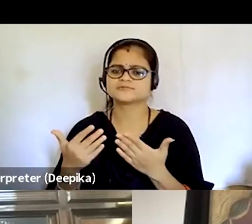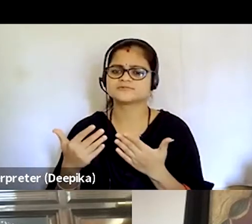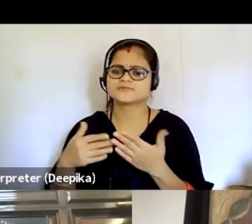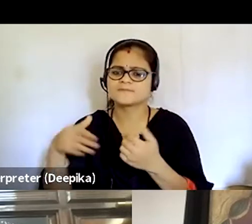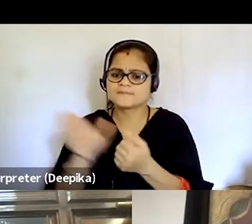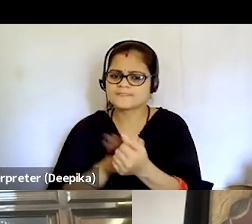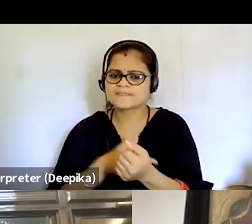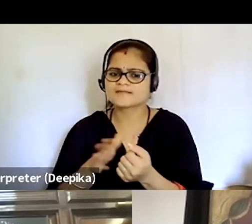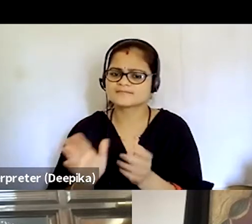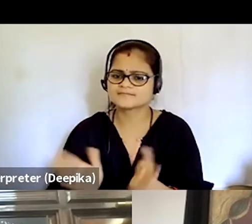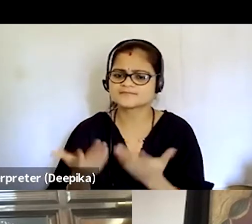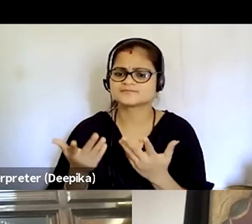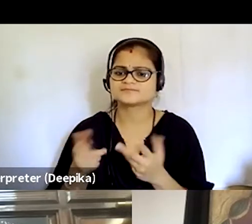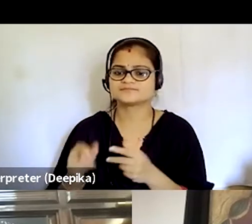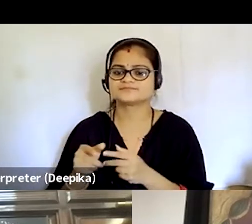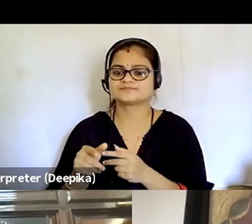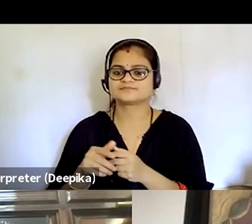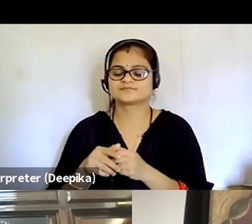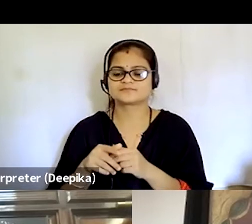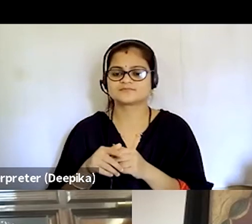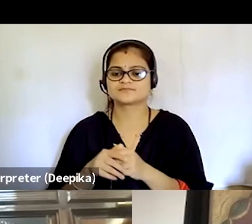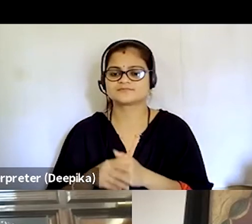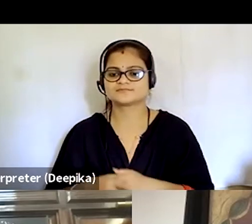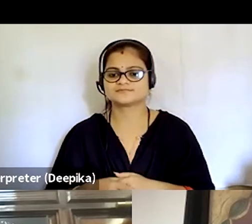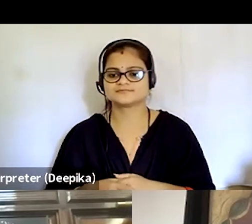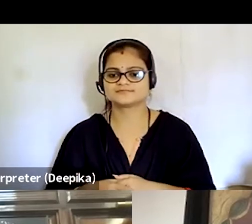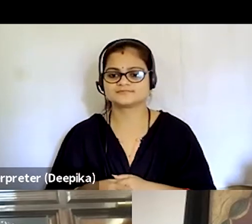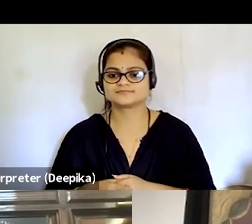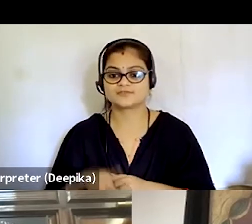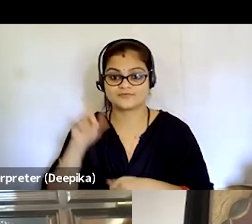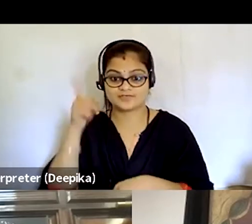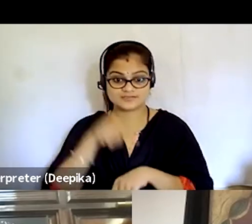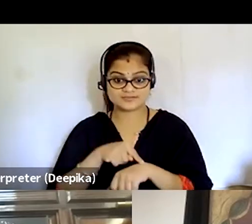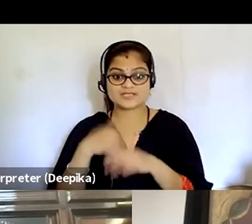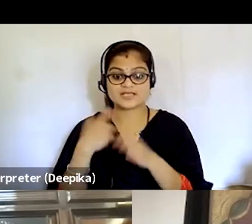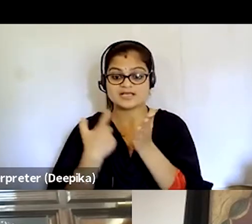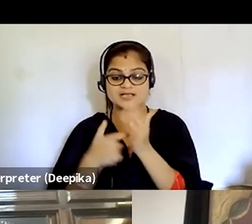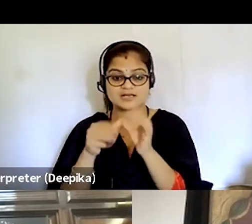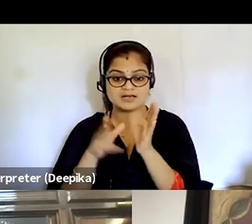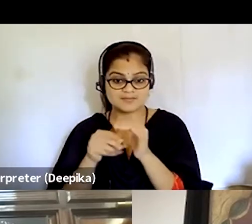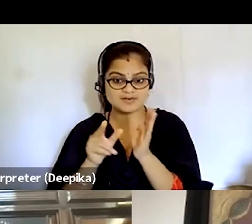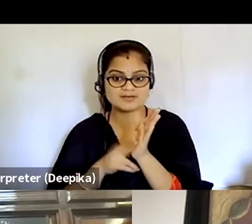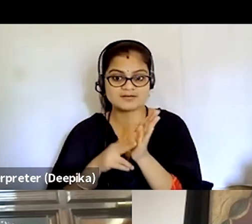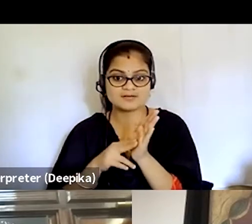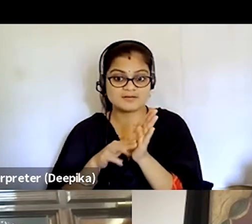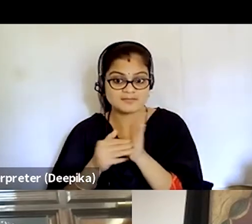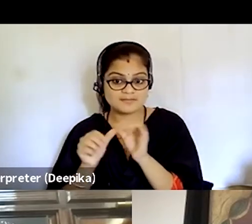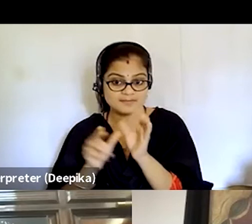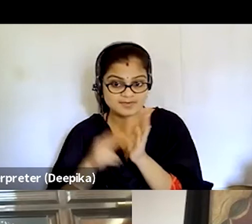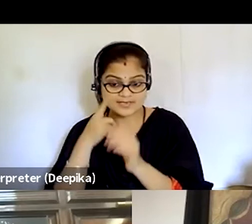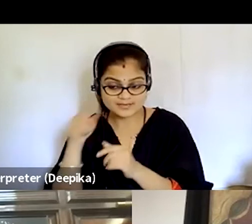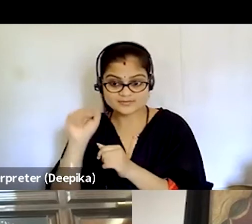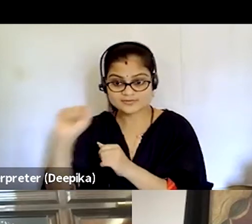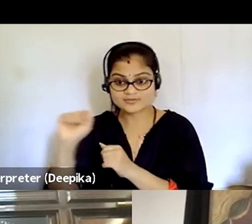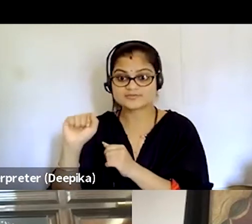Yeah. Without blinking. Yeah. I remember the first time Rama Mani came, it was just to be a supportive parent because